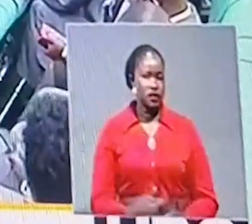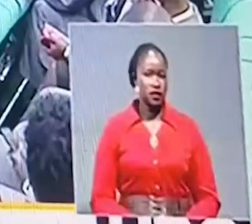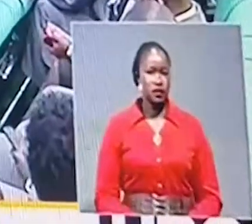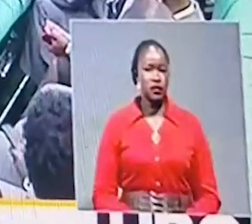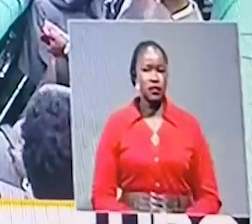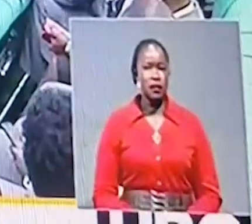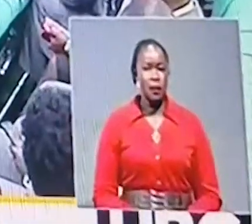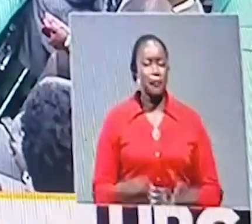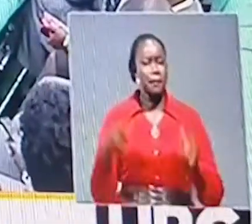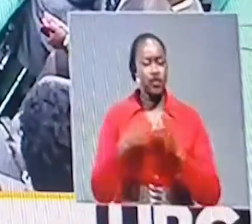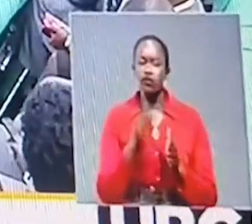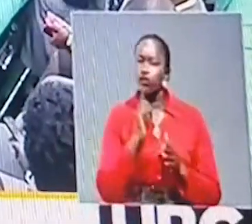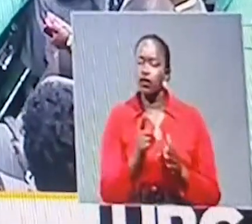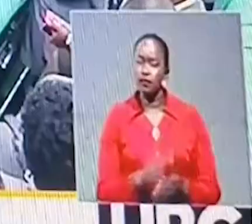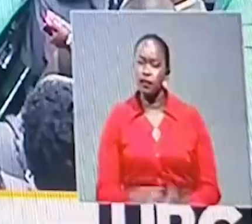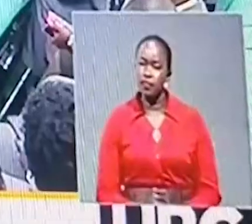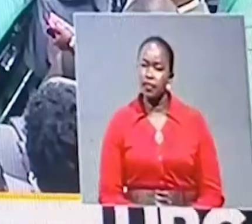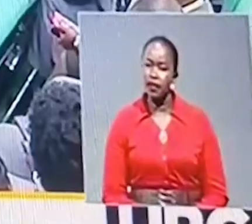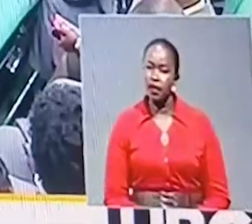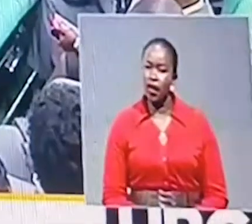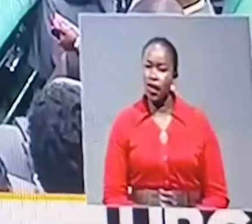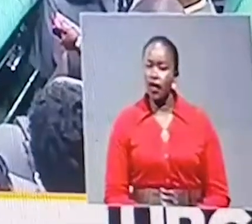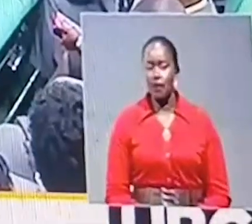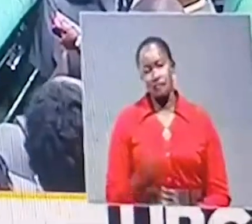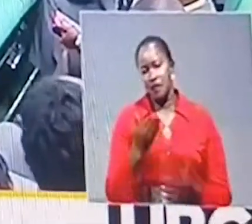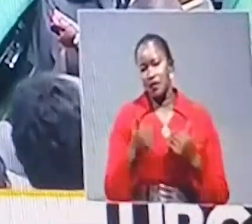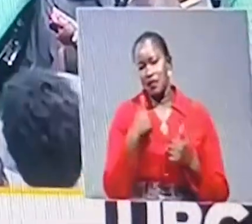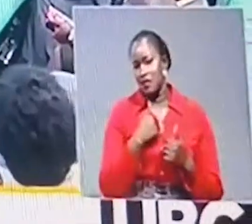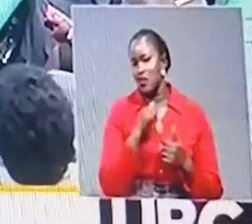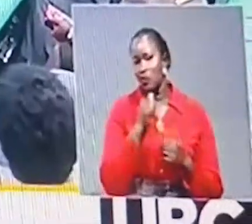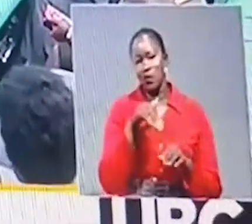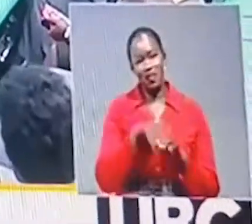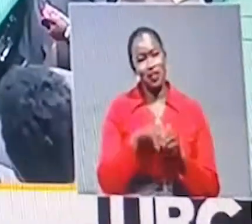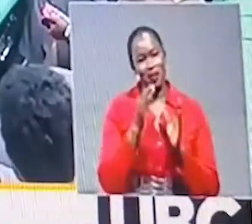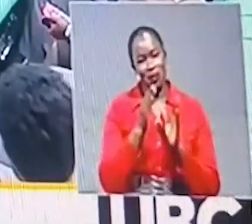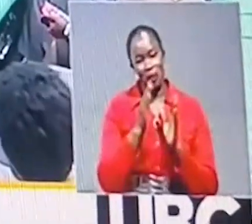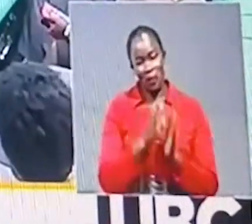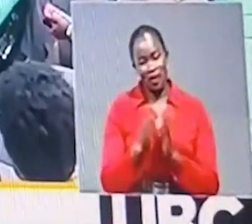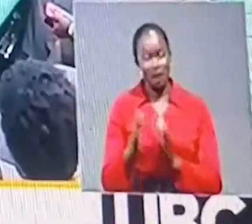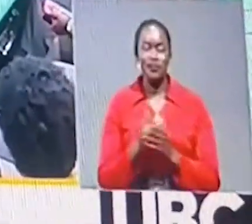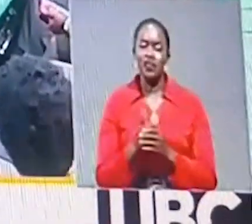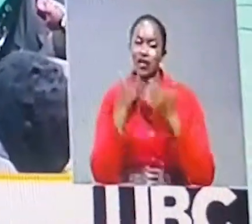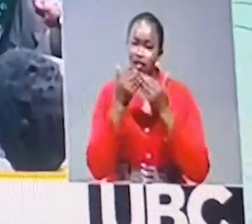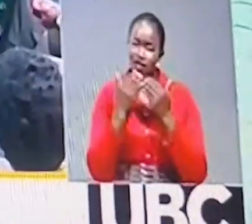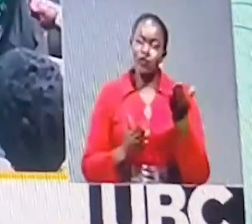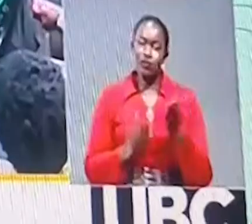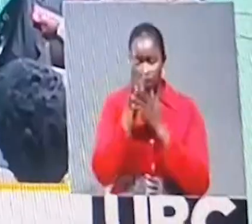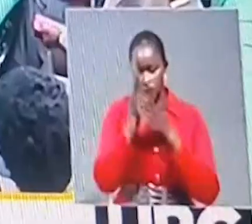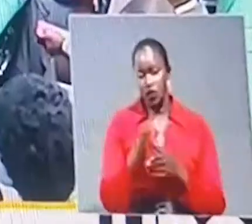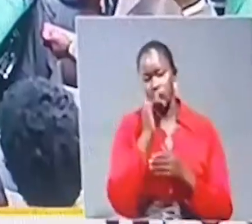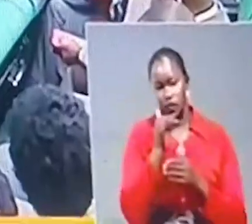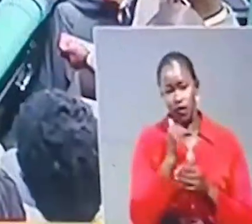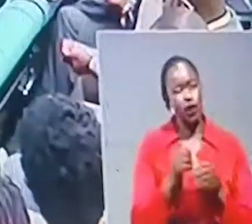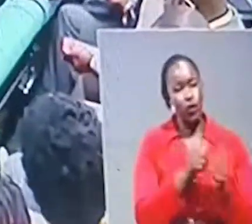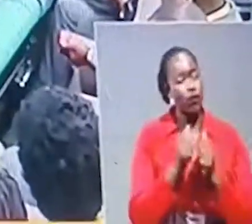Point of order? Order. Thank you, Right Honorable. I might be out of order, Honorable Colleagues, allow me. Thank you, Right Honorable Speaker. With the due respect,